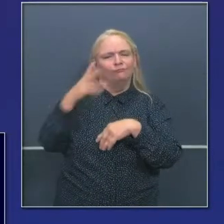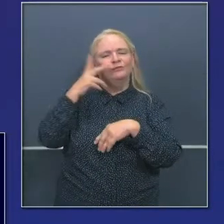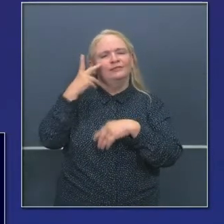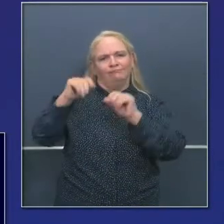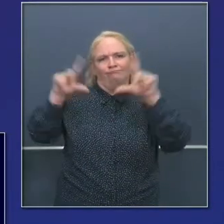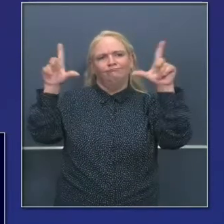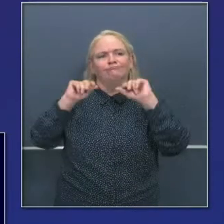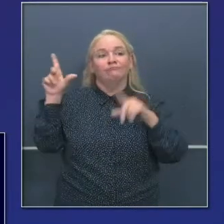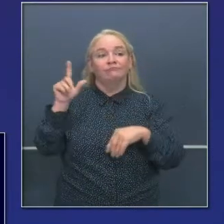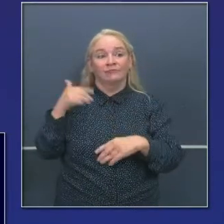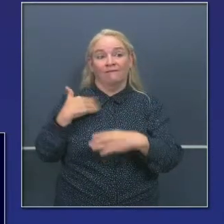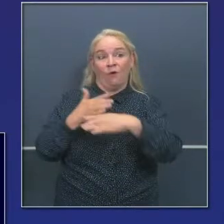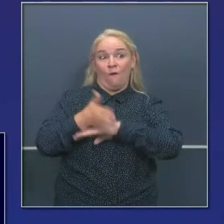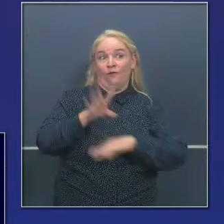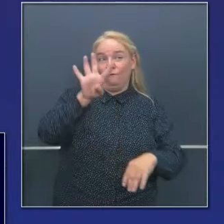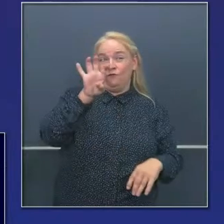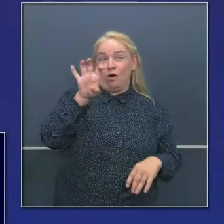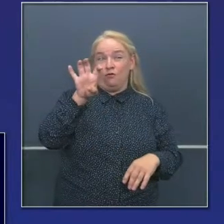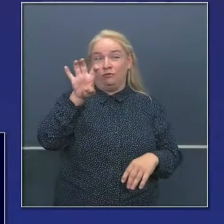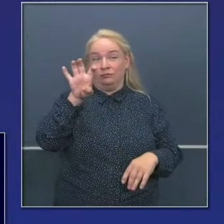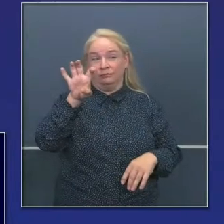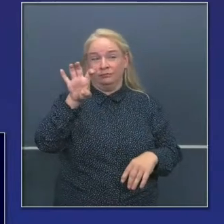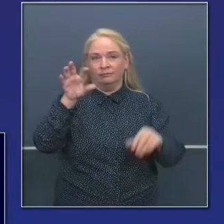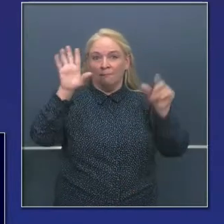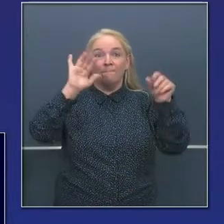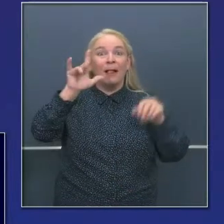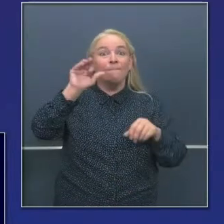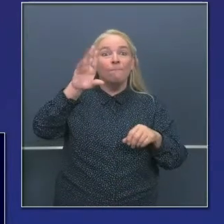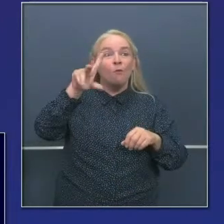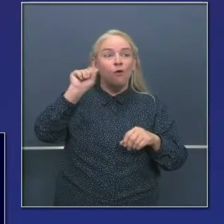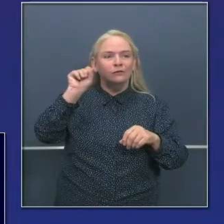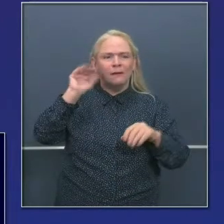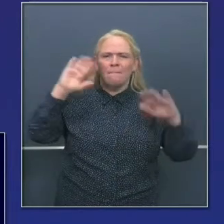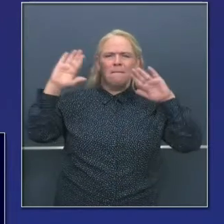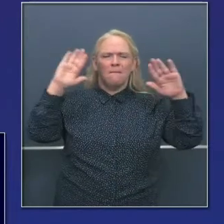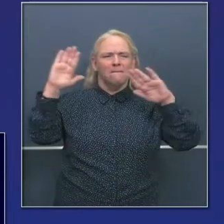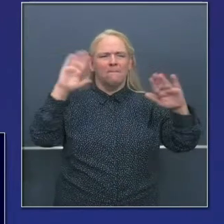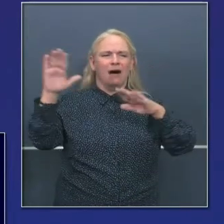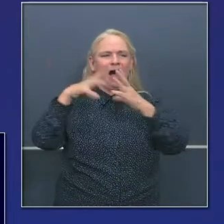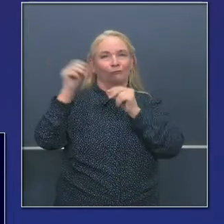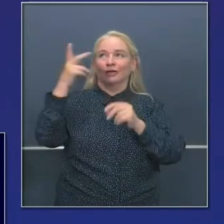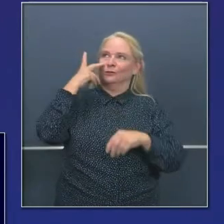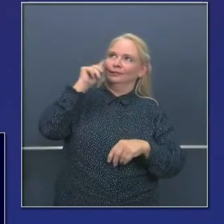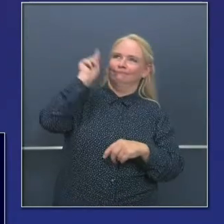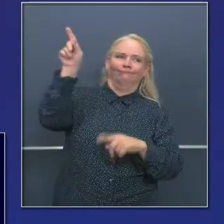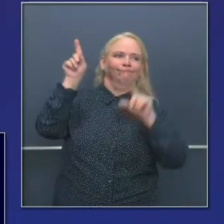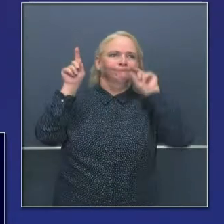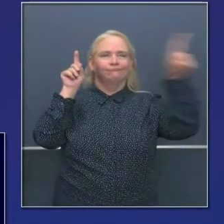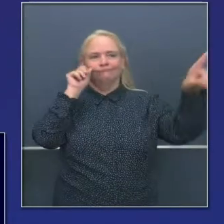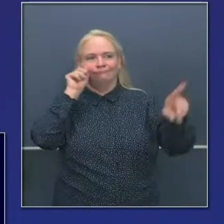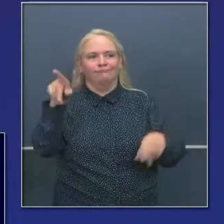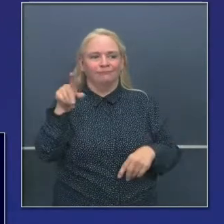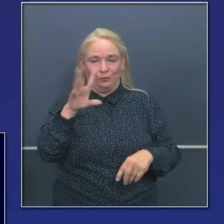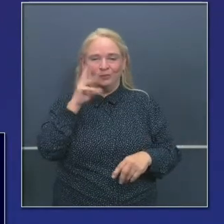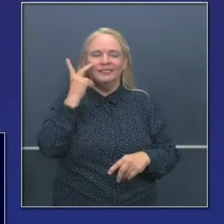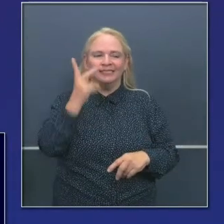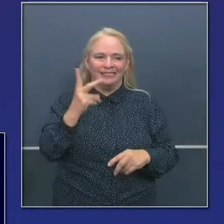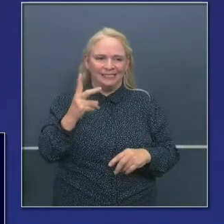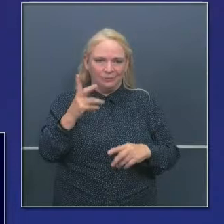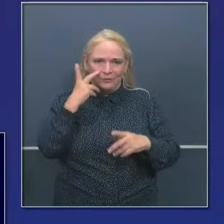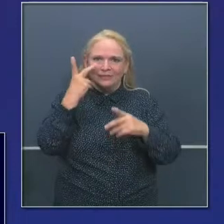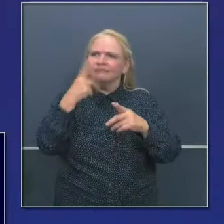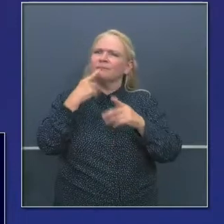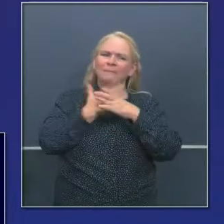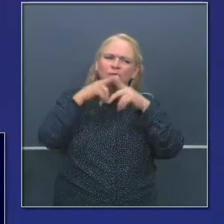over 400 billboard sites that we are putting up that you see here on the screen, wearing a mask, slow the